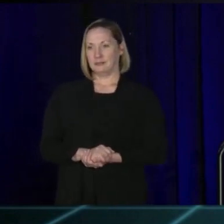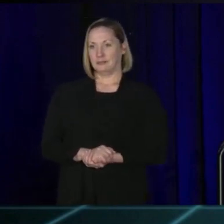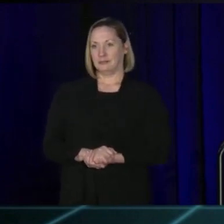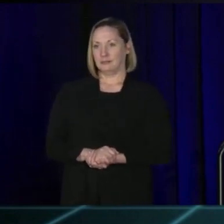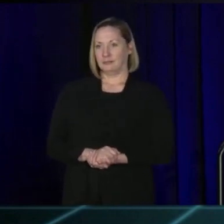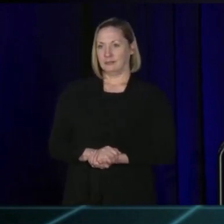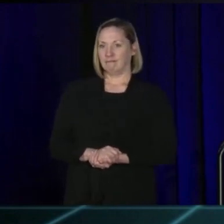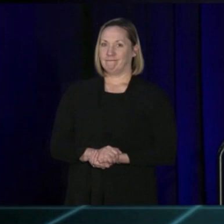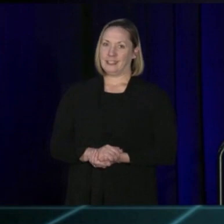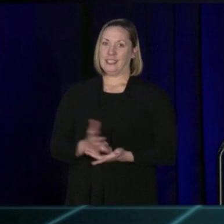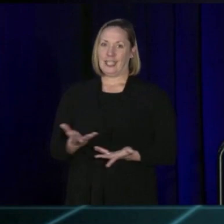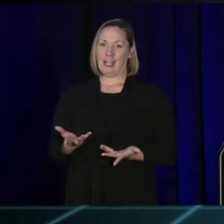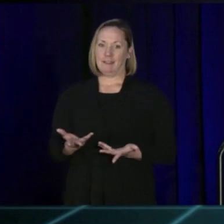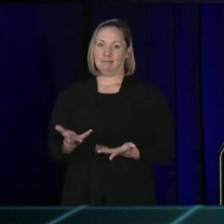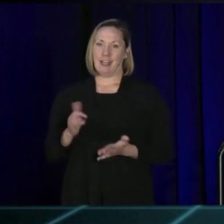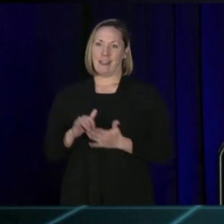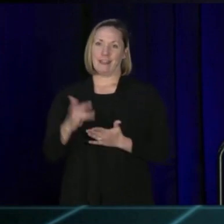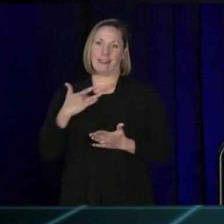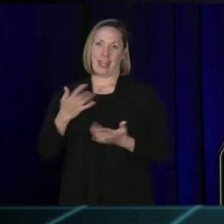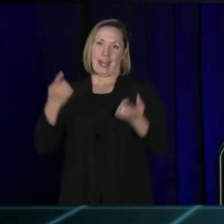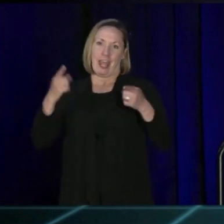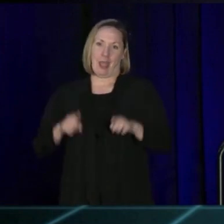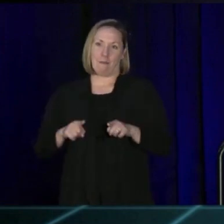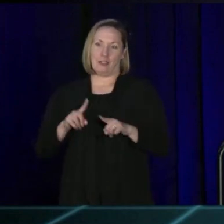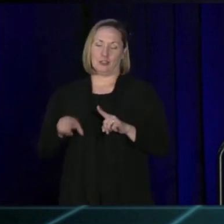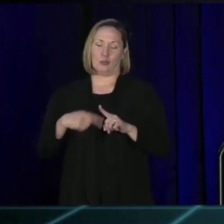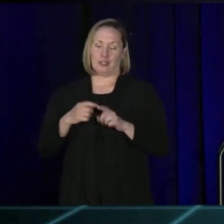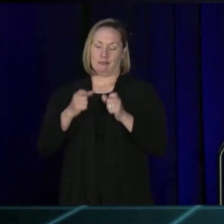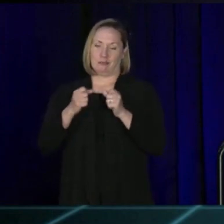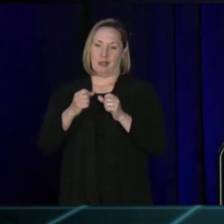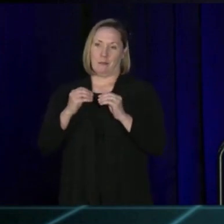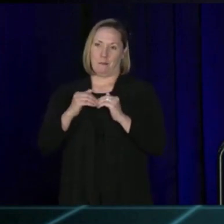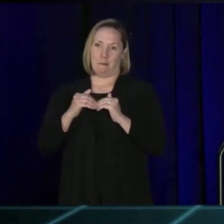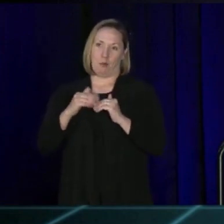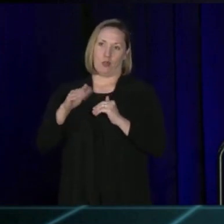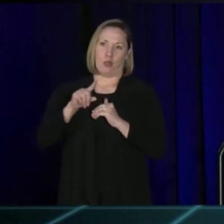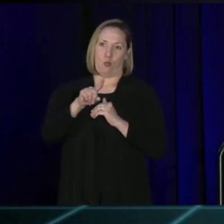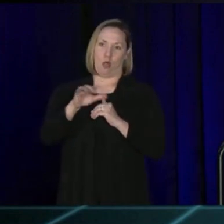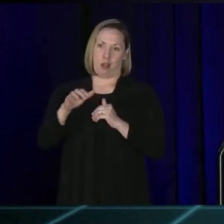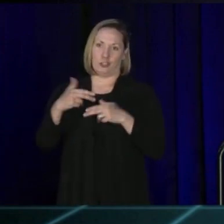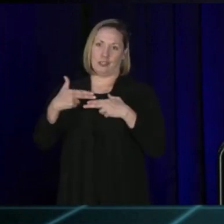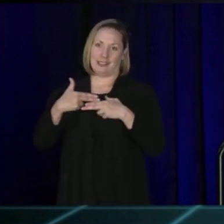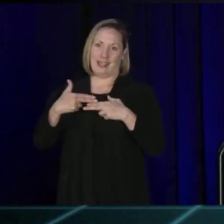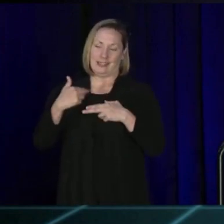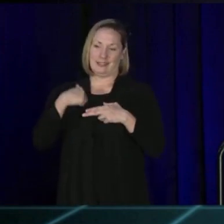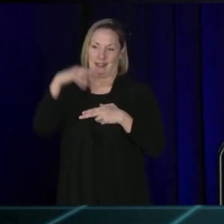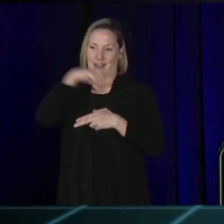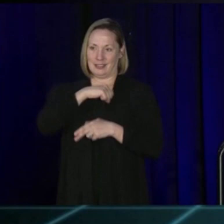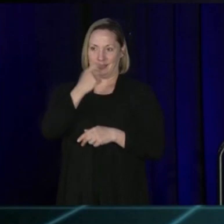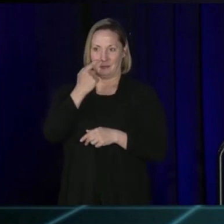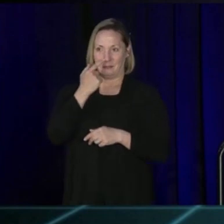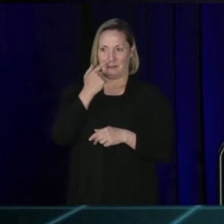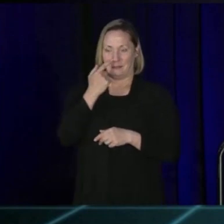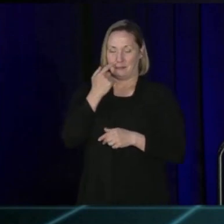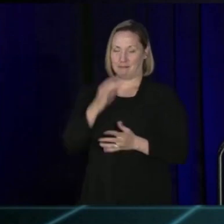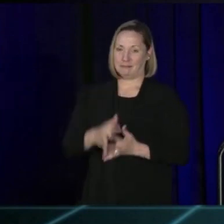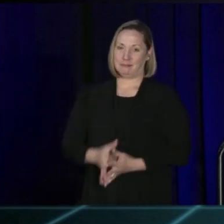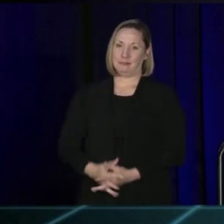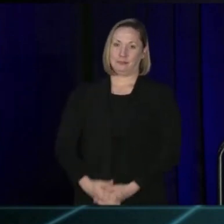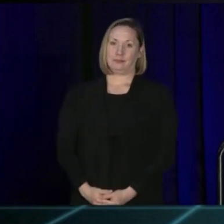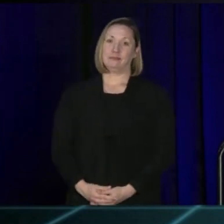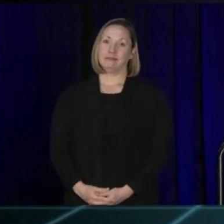Yeah, that probably happens when you have more than 100 slides, I guess.